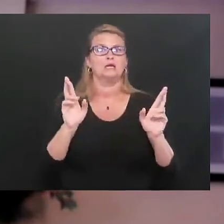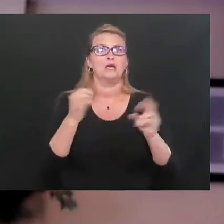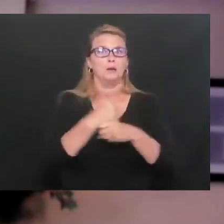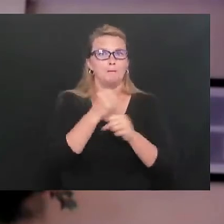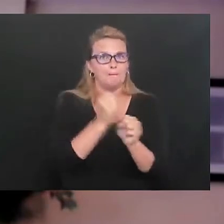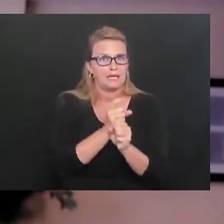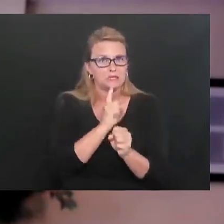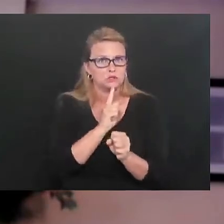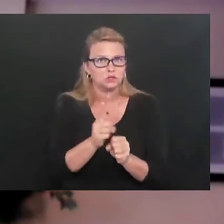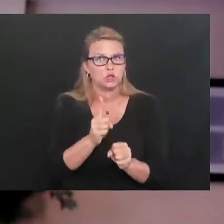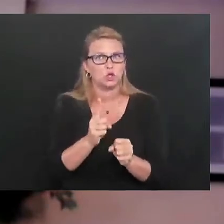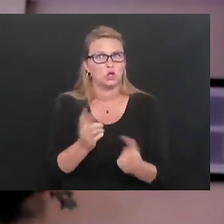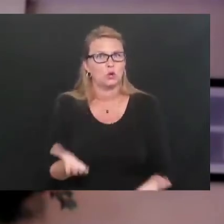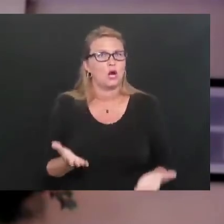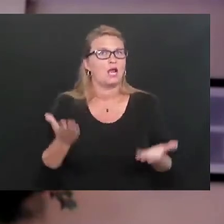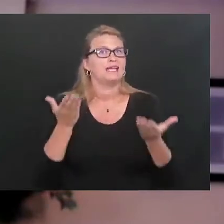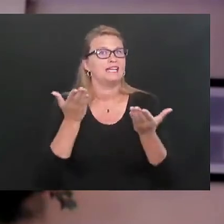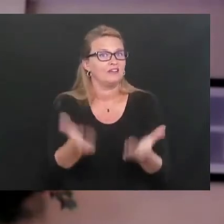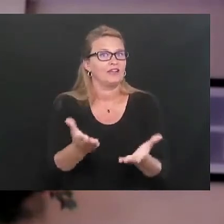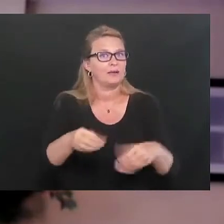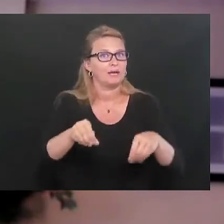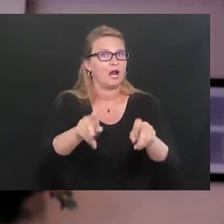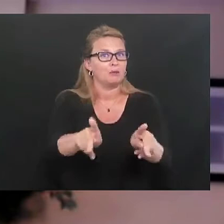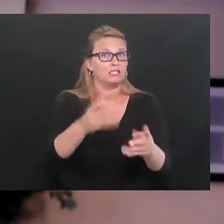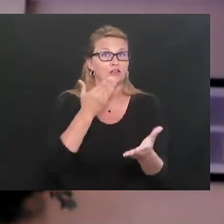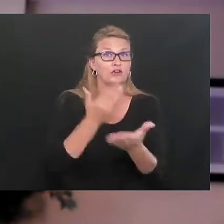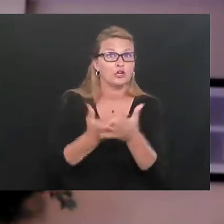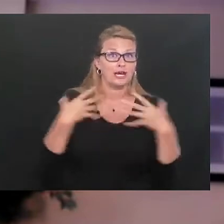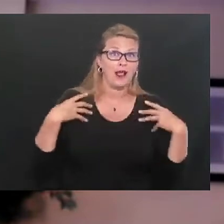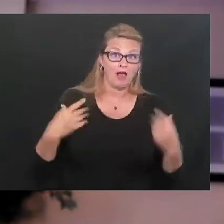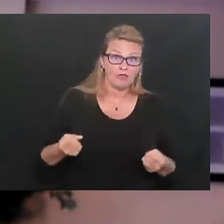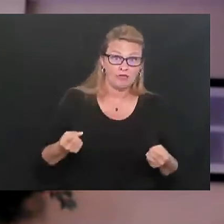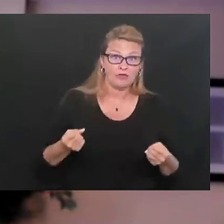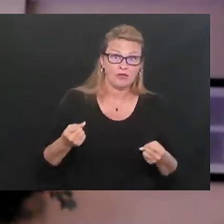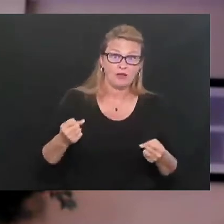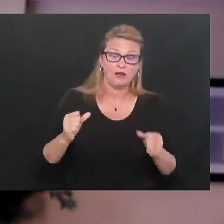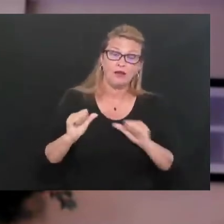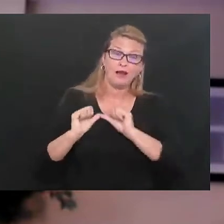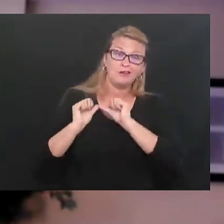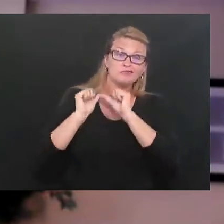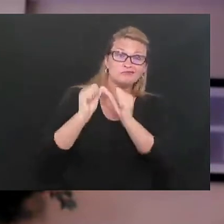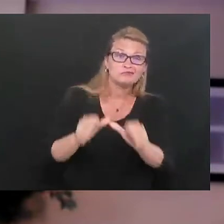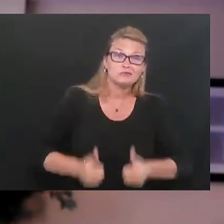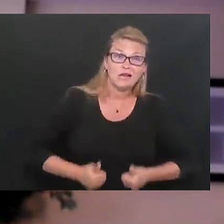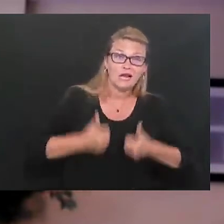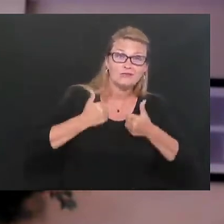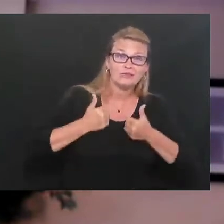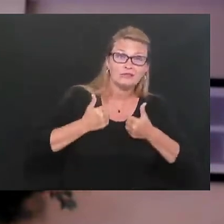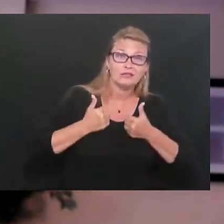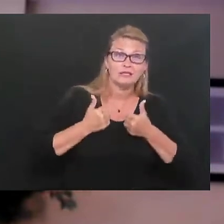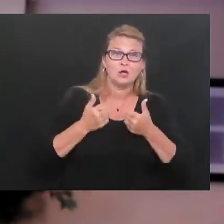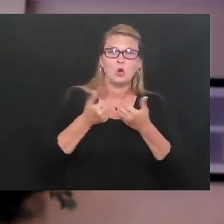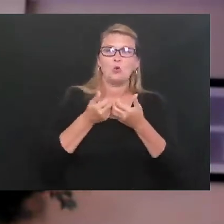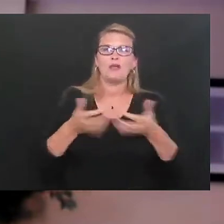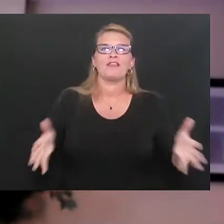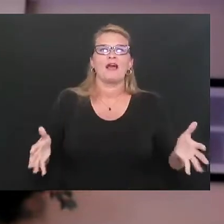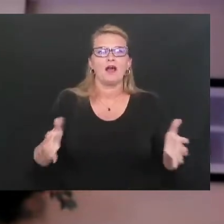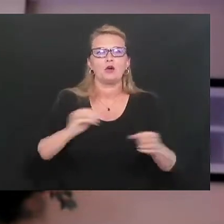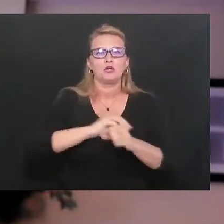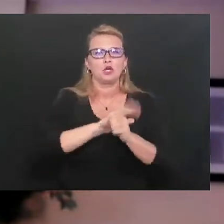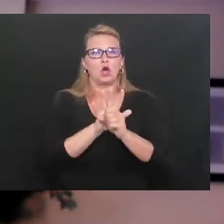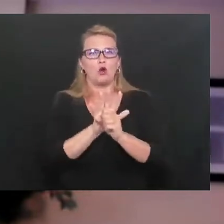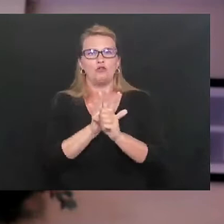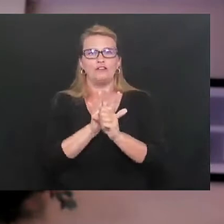affording them the opportunity for good health and long life without having COVID interfere with that by getting